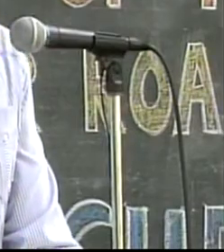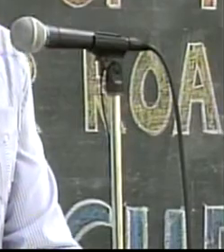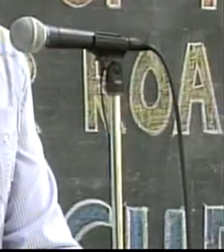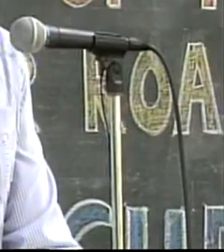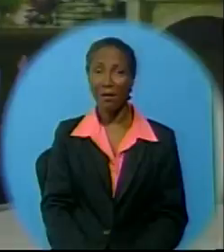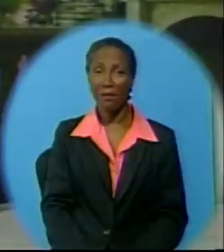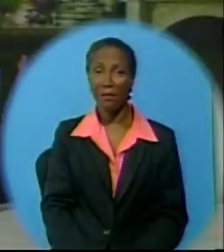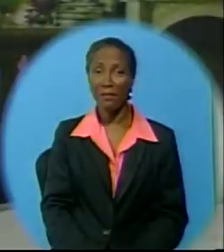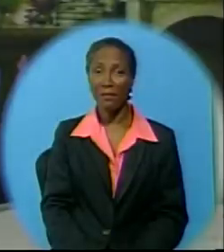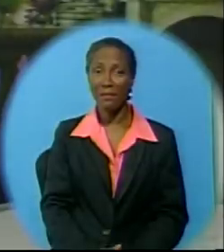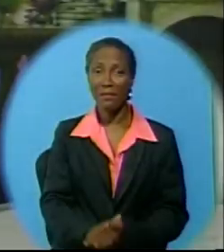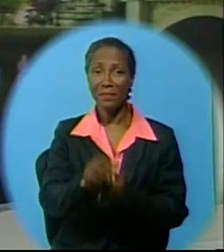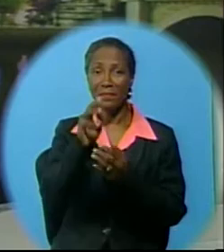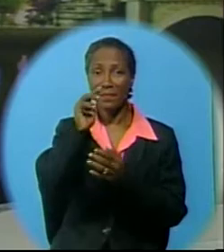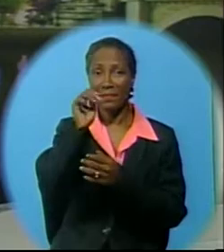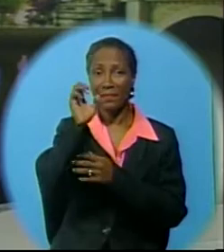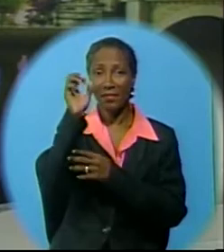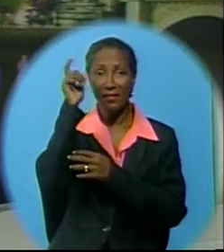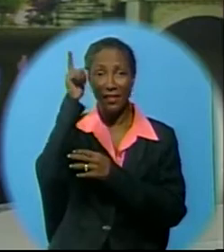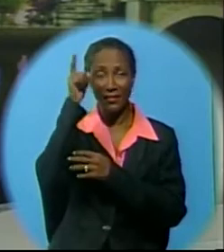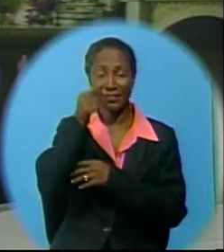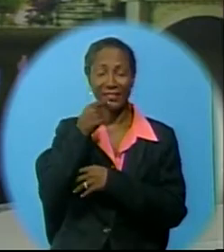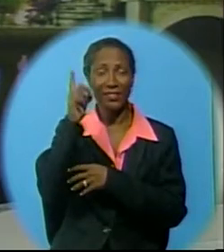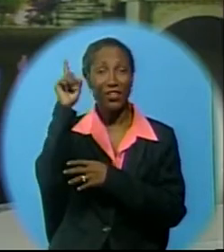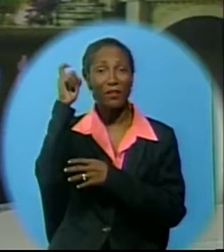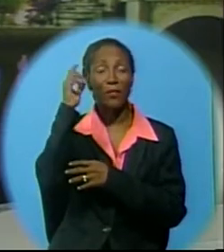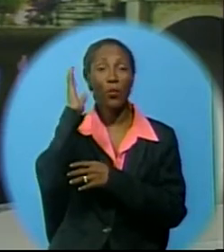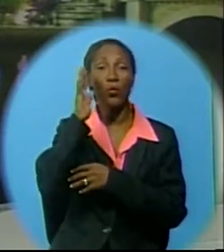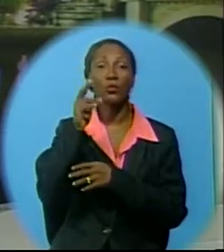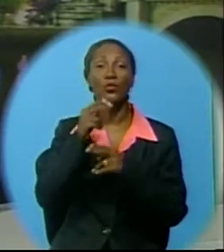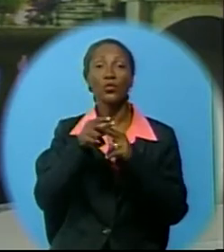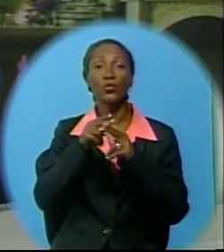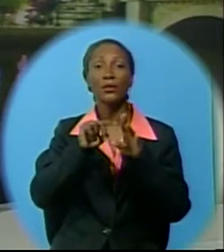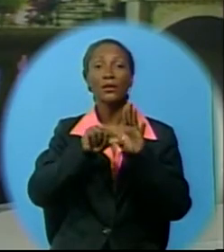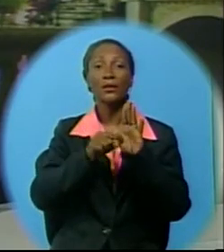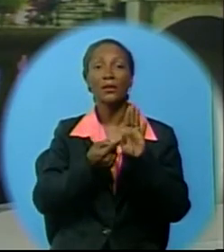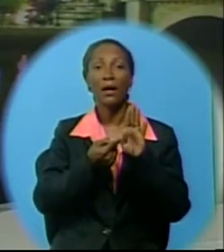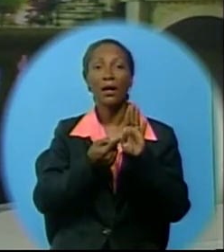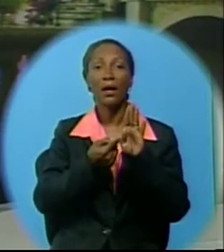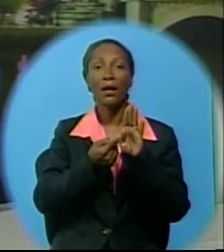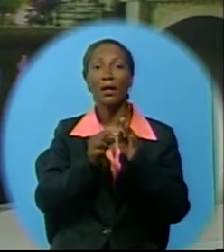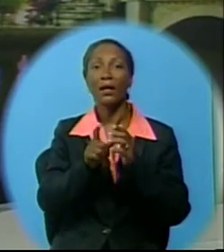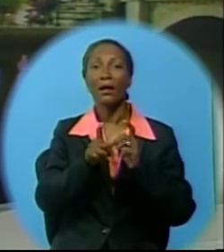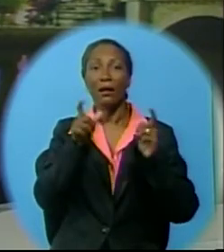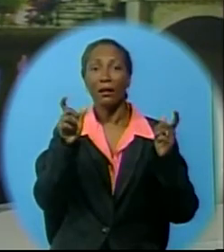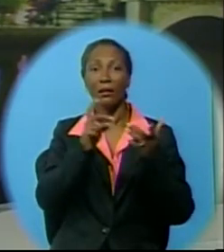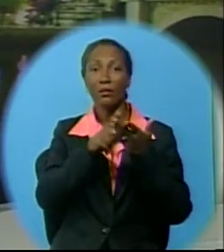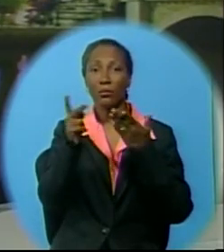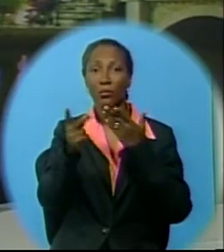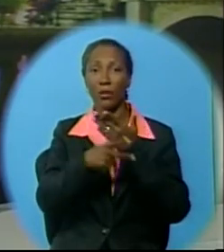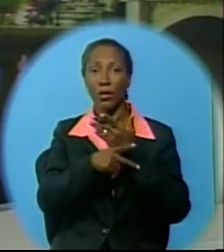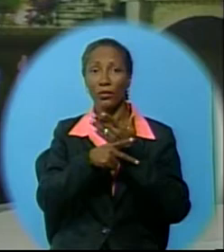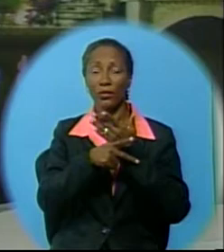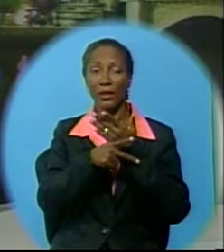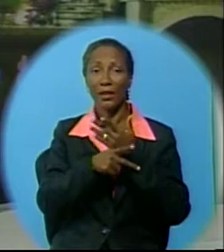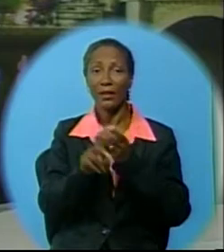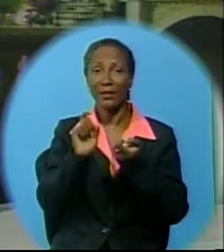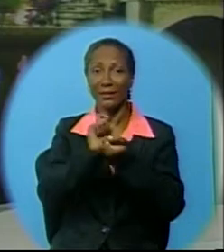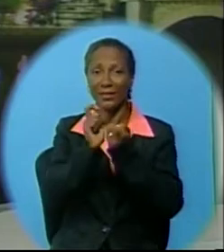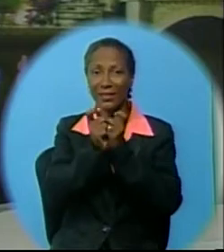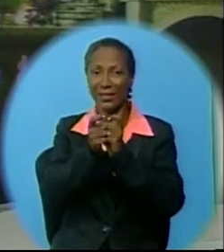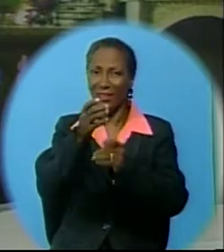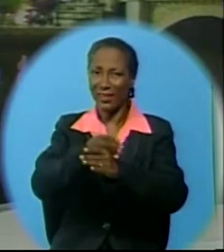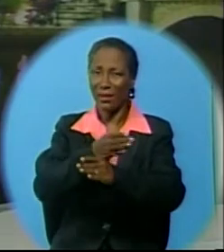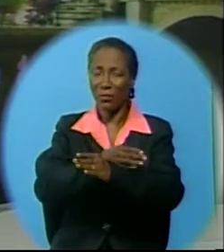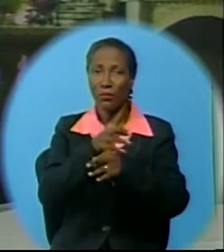other measures. Mr. Lashley says government will soon be embarking on an extensive project targeting road rehabilitation. He